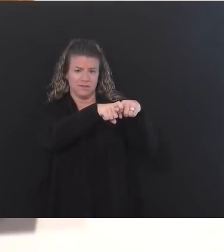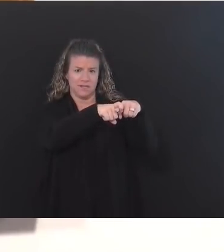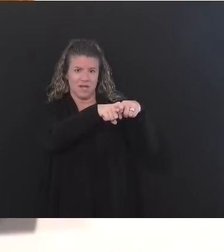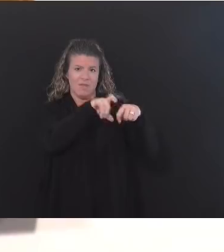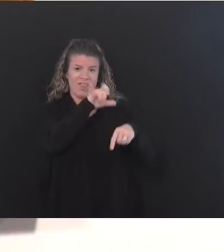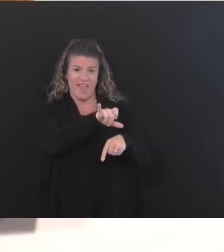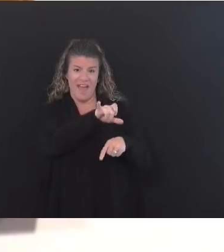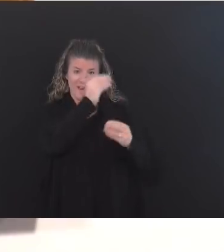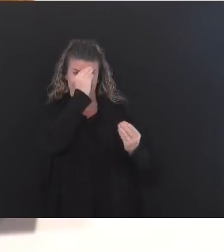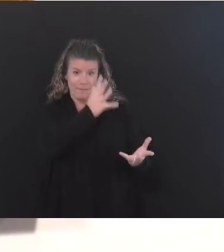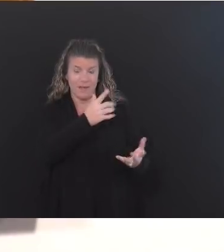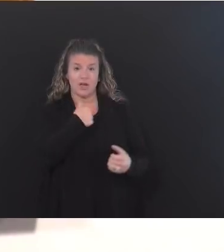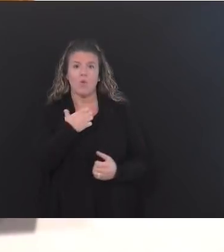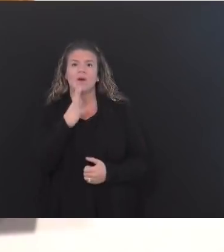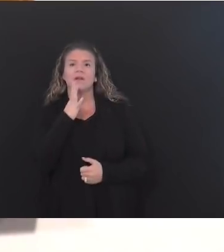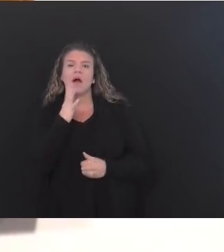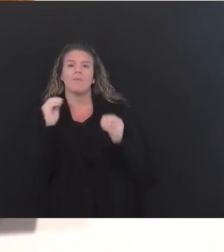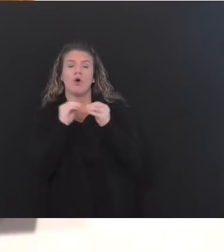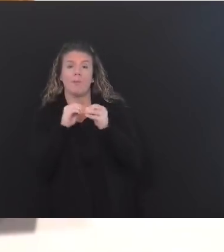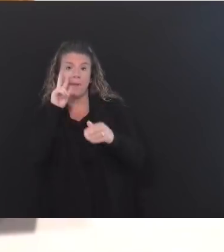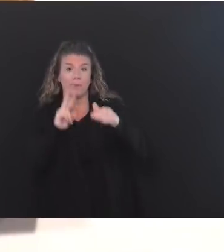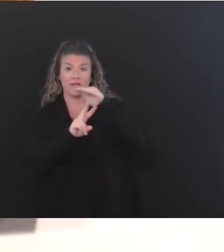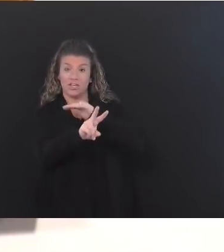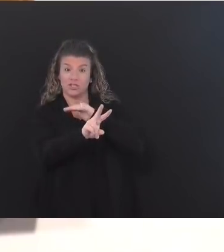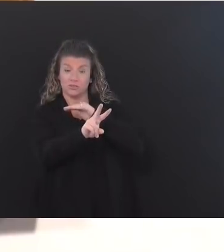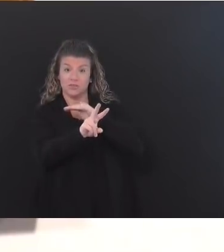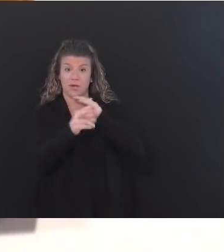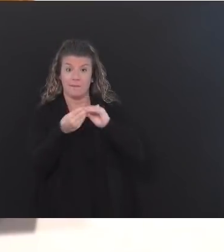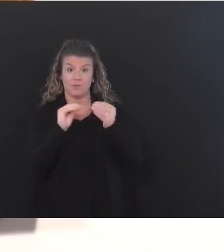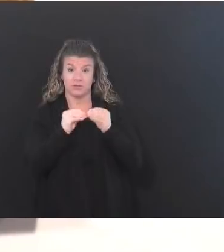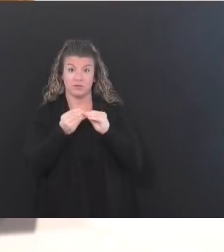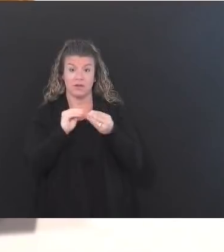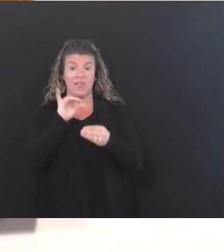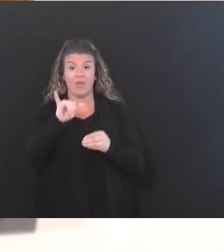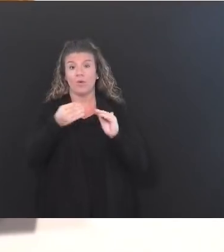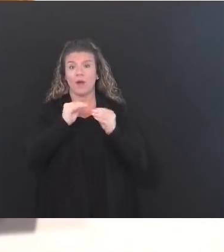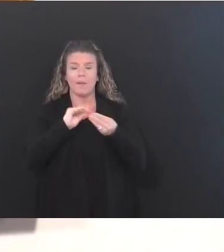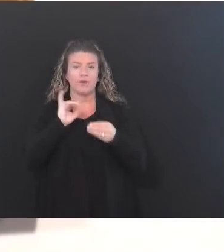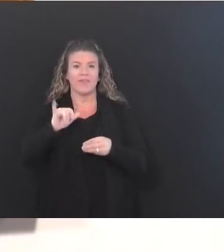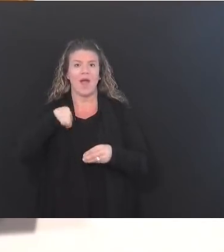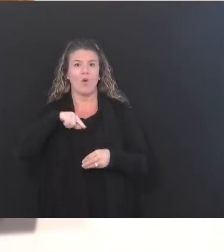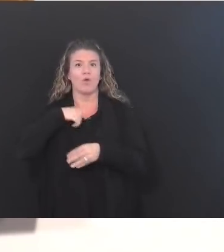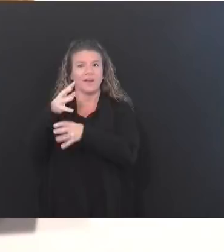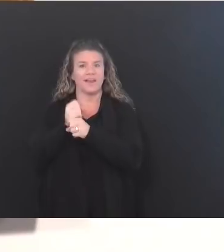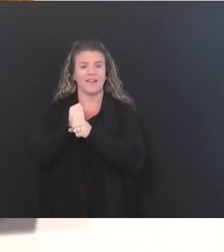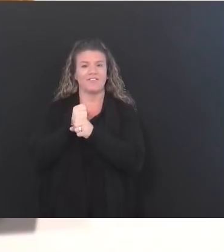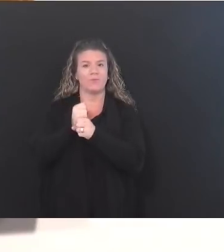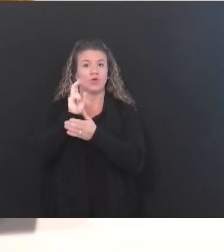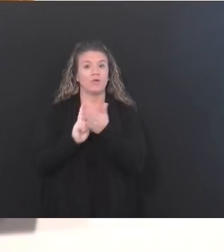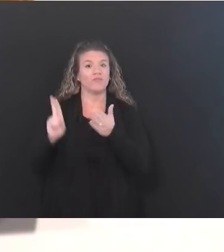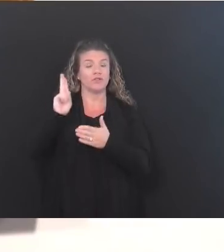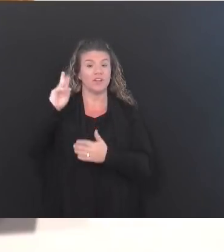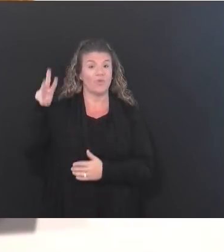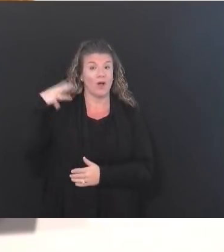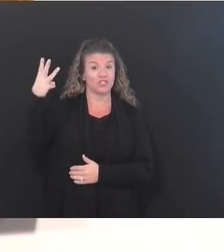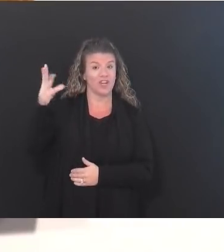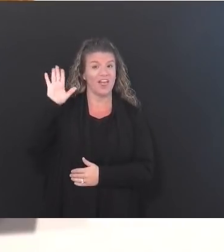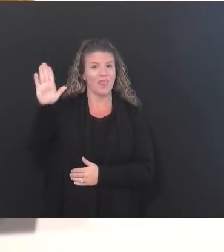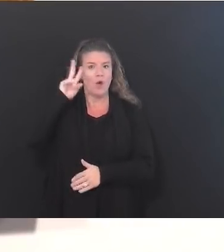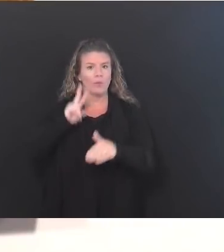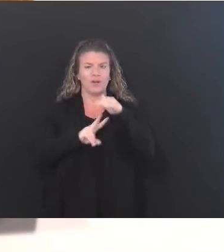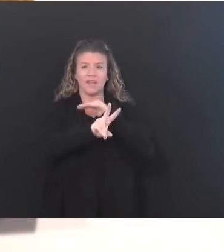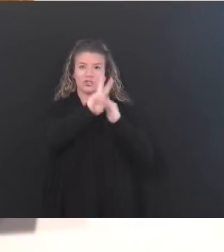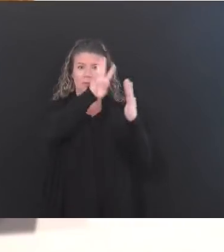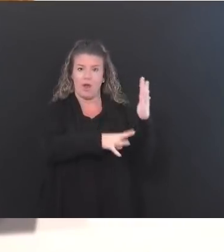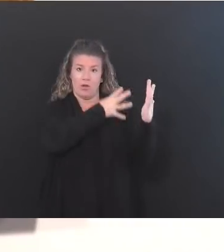the prediction ratings, the numbers that we're getting back from the University of Washington's prediction